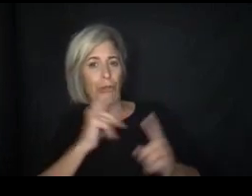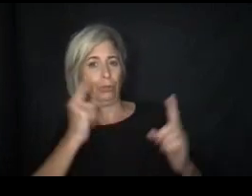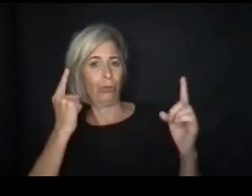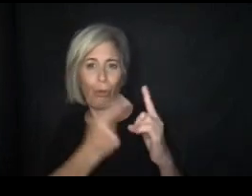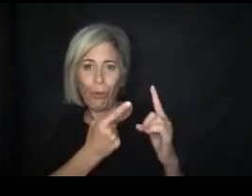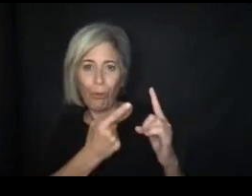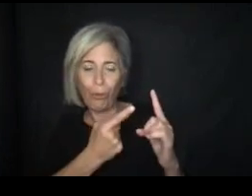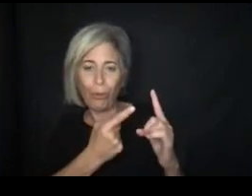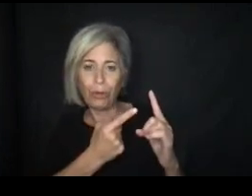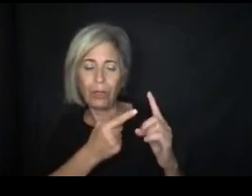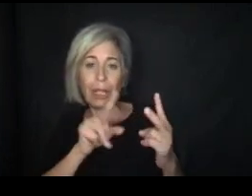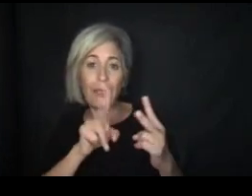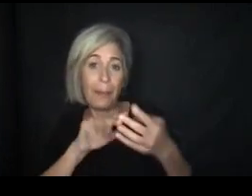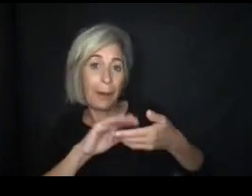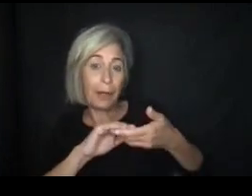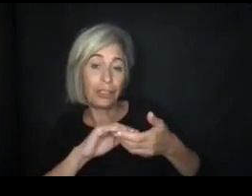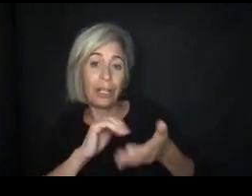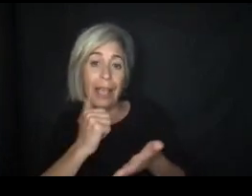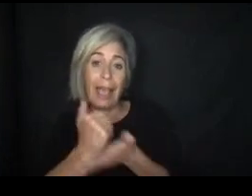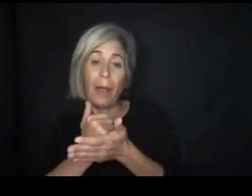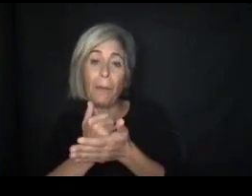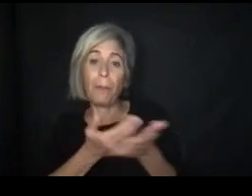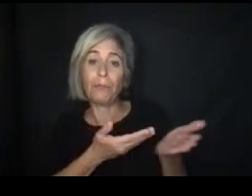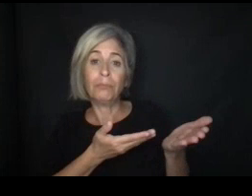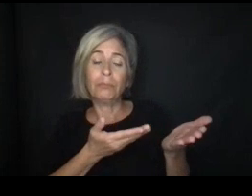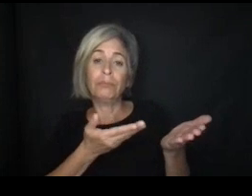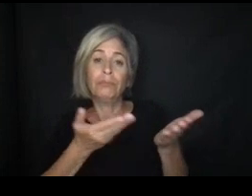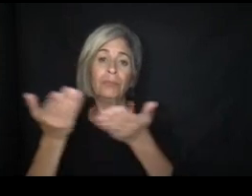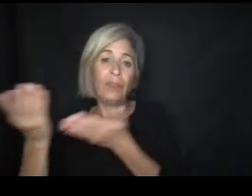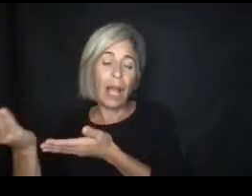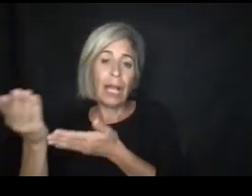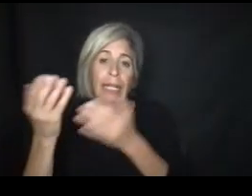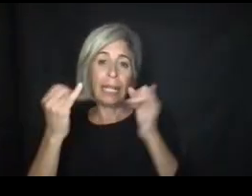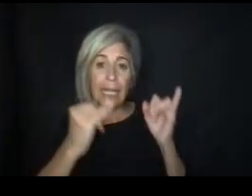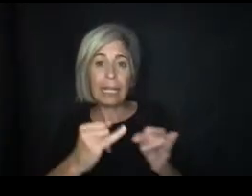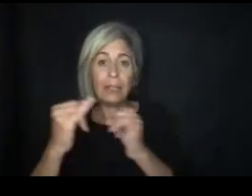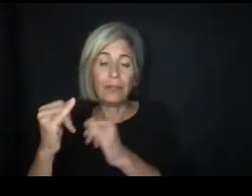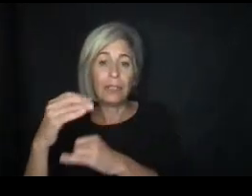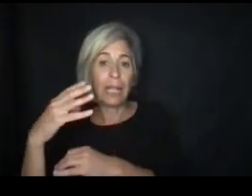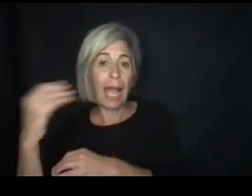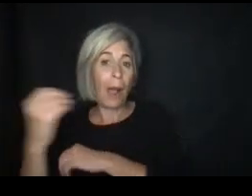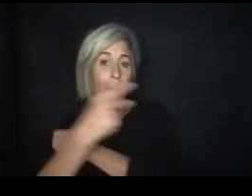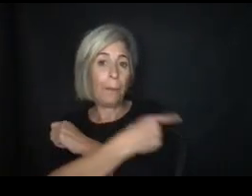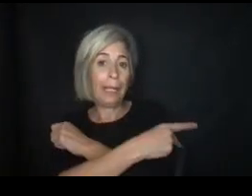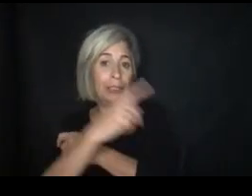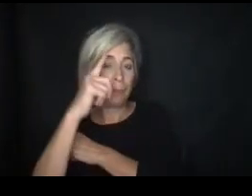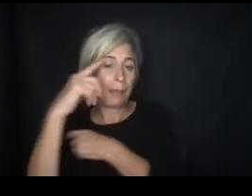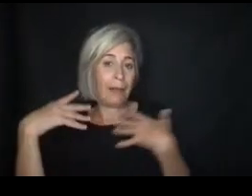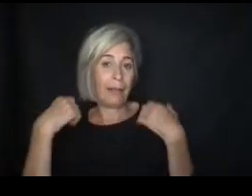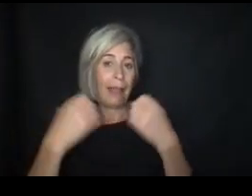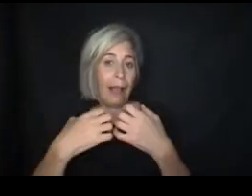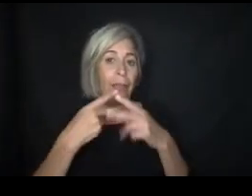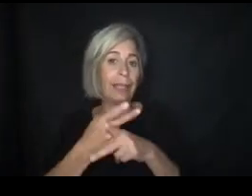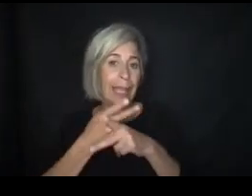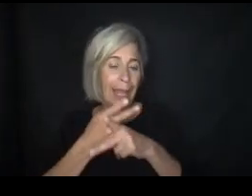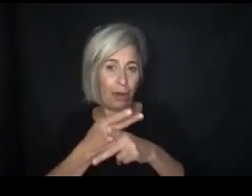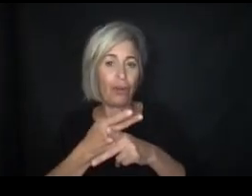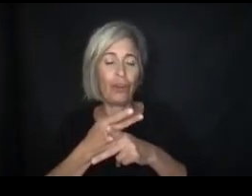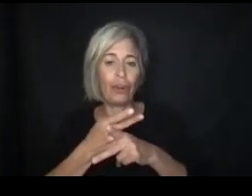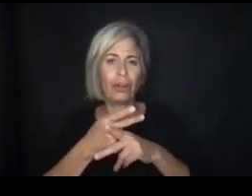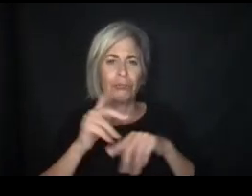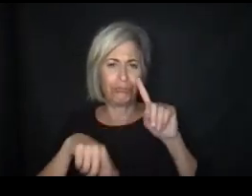experience and partnerships enable us to offer effective, individualized outpatient mental health care. We treat a number of mental health